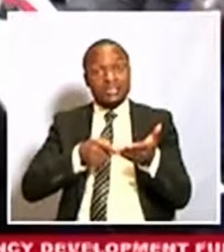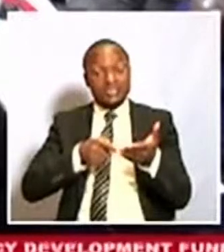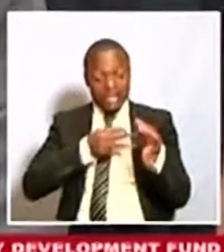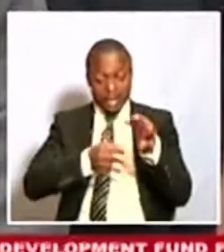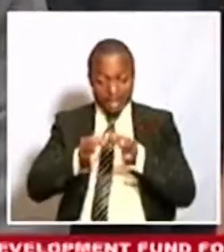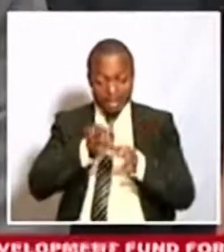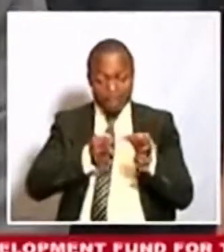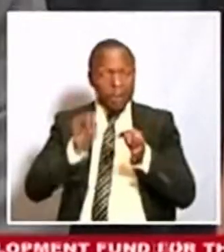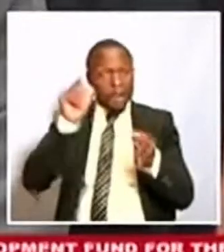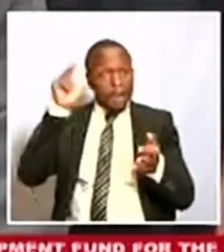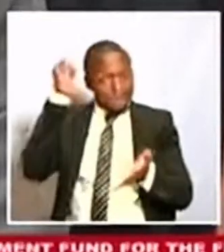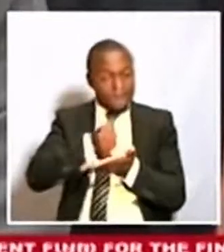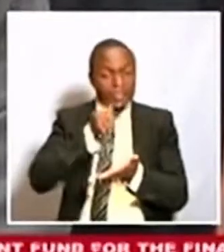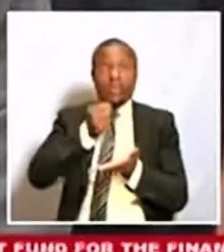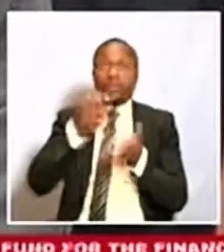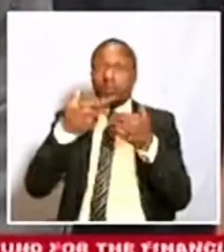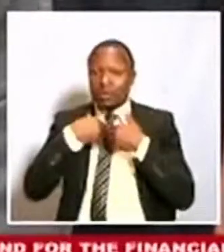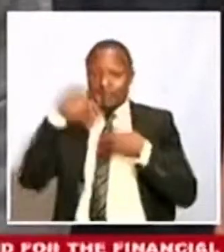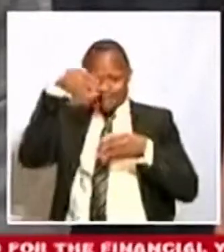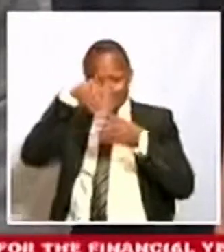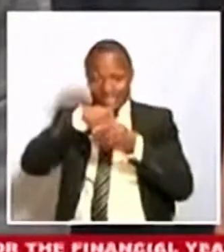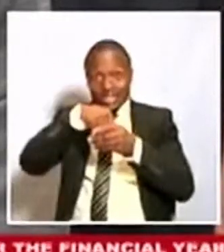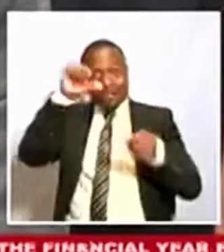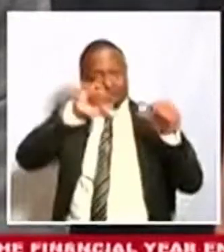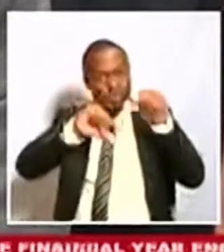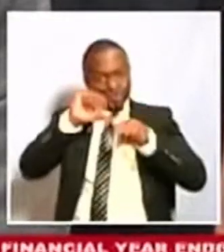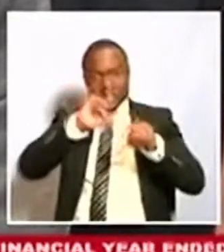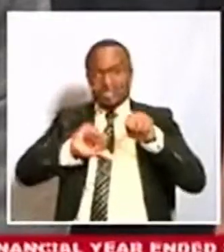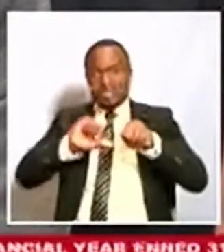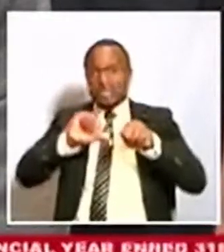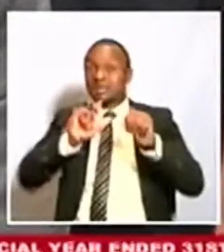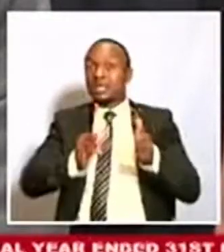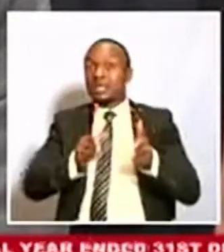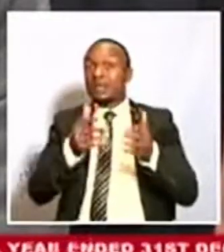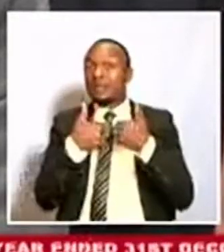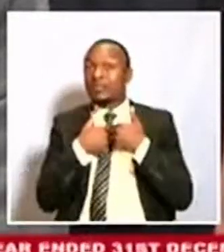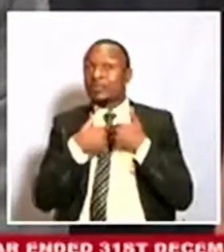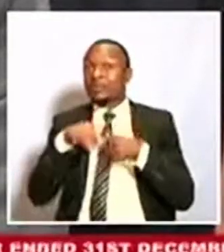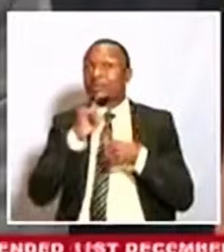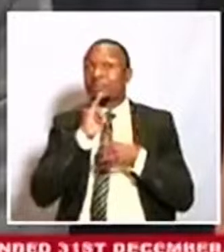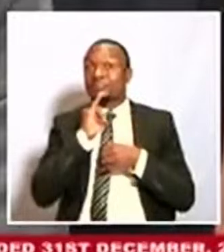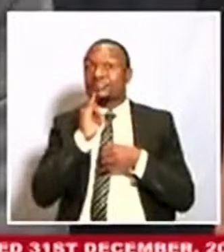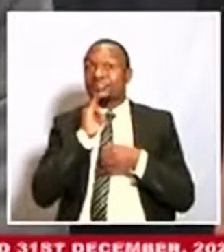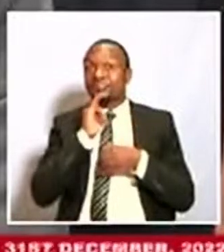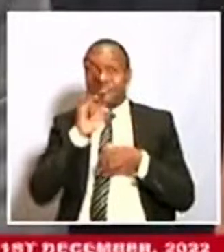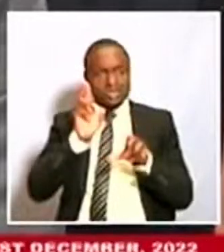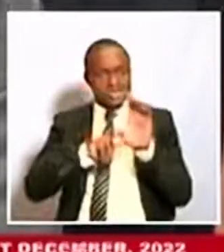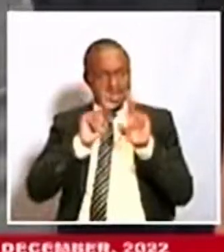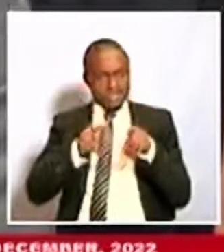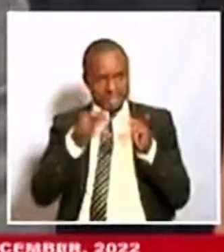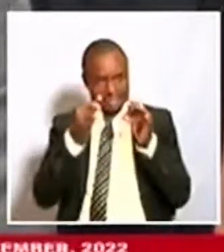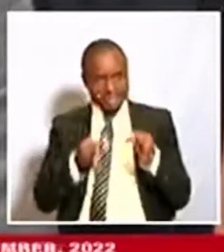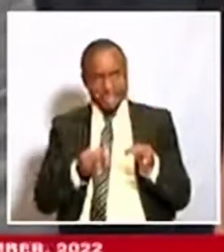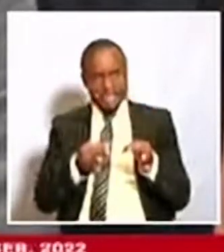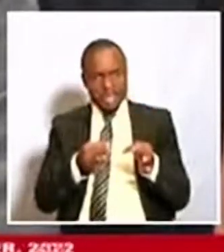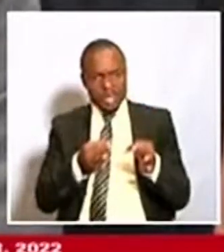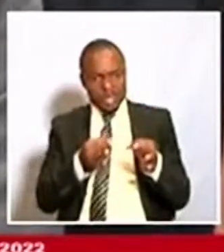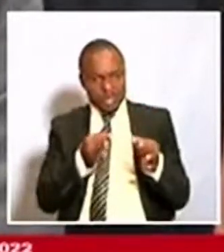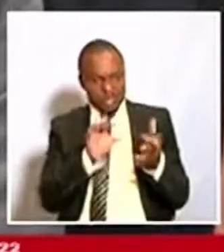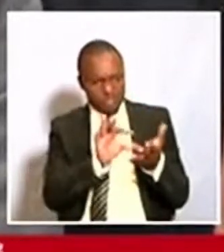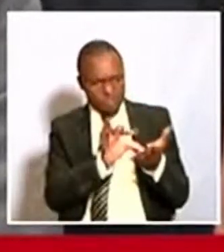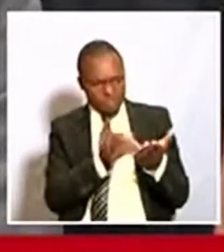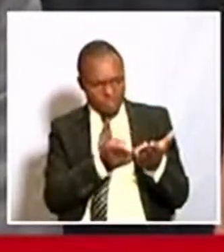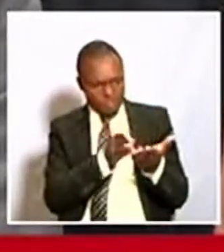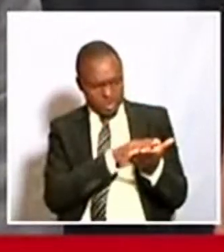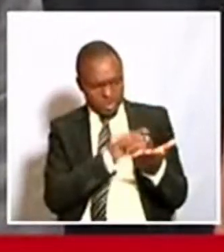And do we have internal audit system in SOCA? Because, Chair, if you go item by item, I